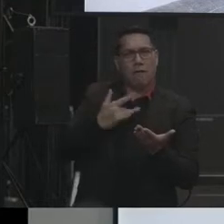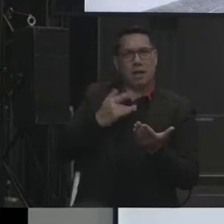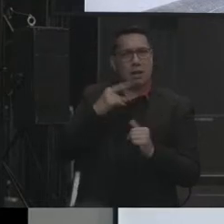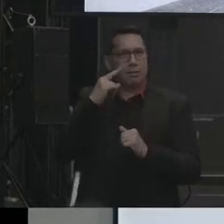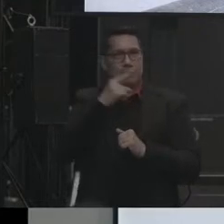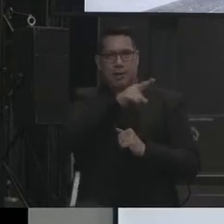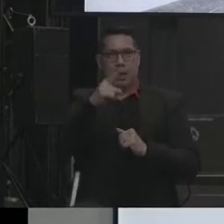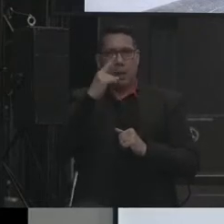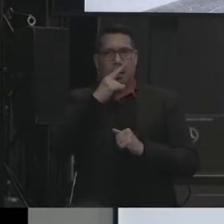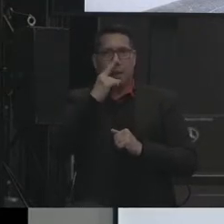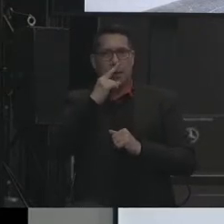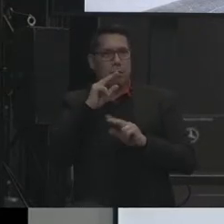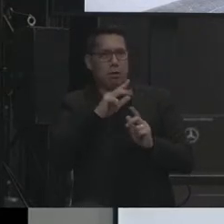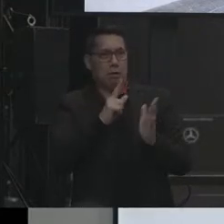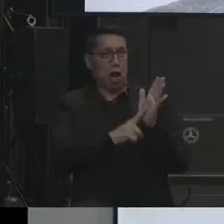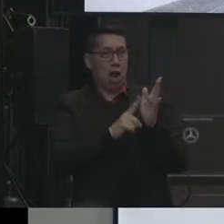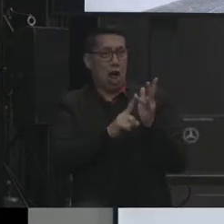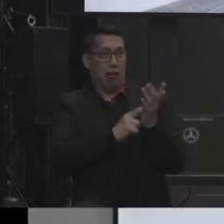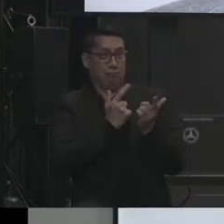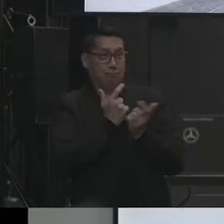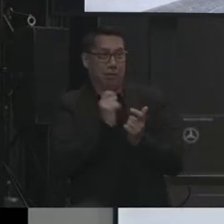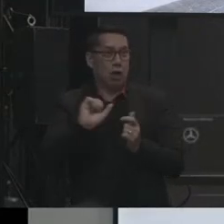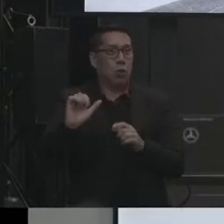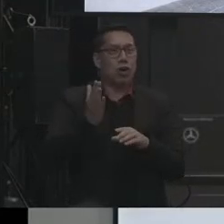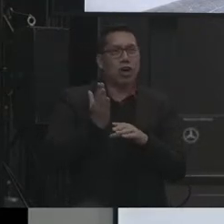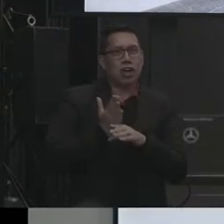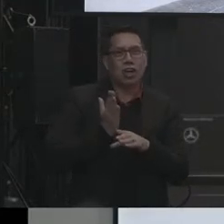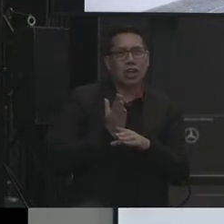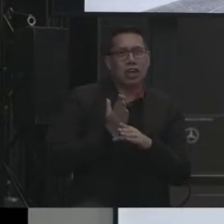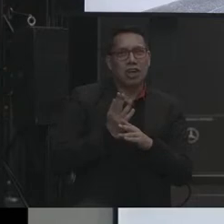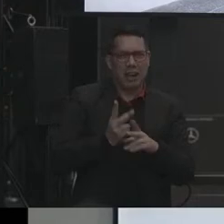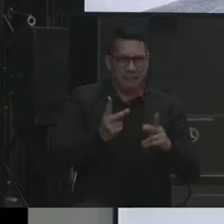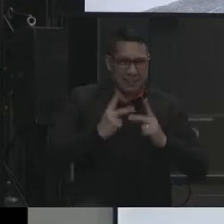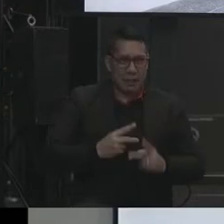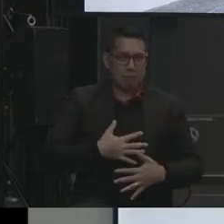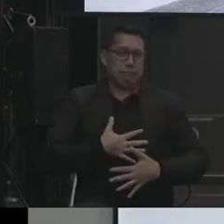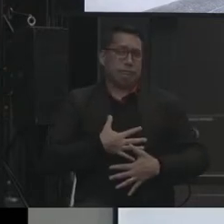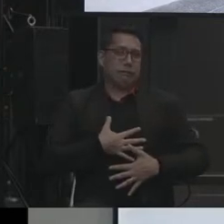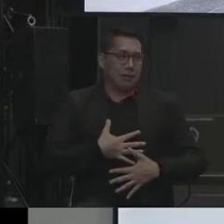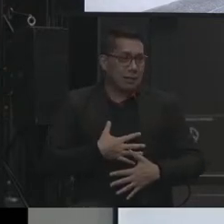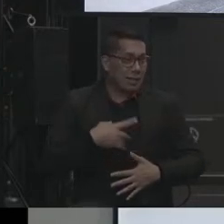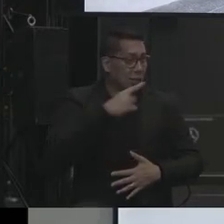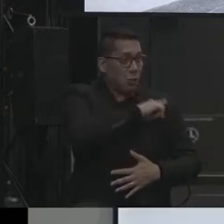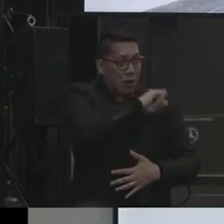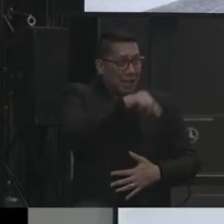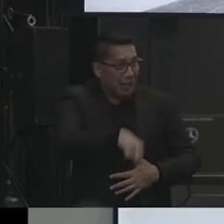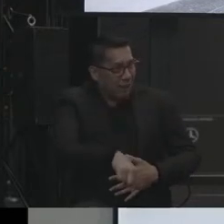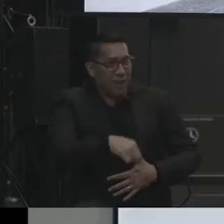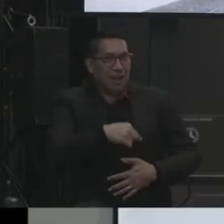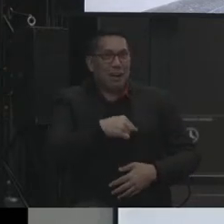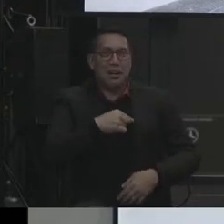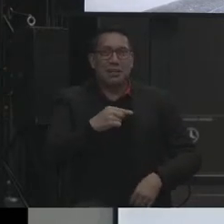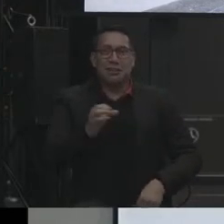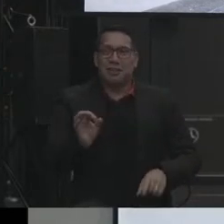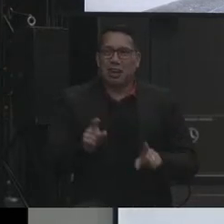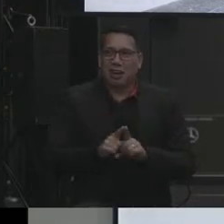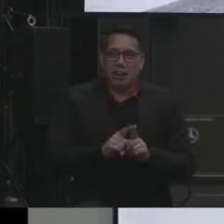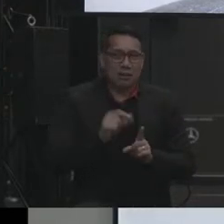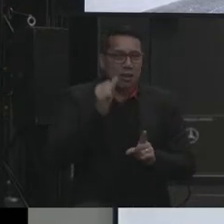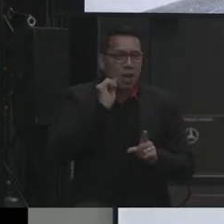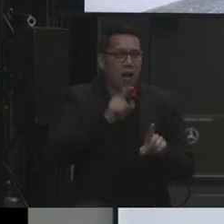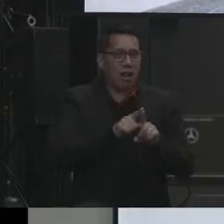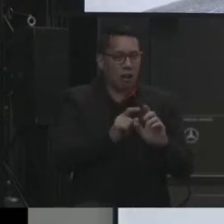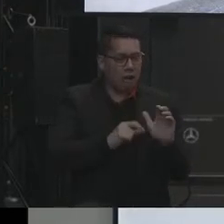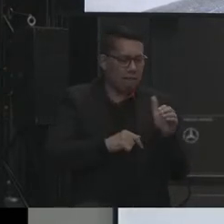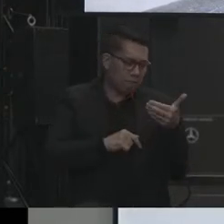people lol to your work physically? You're here. It's not on someone's iPhone